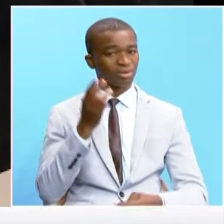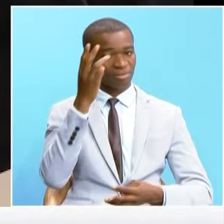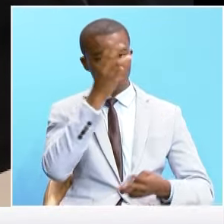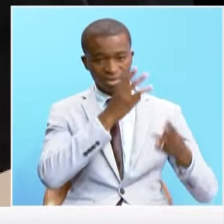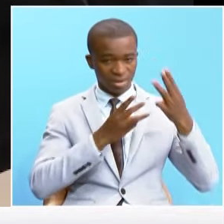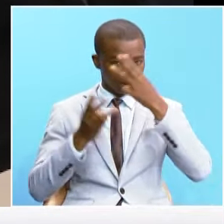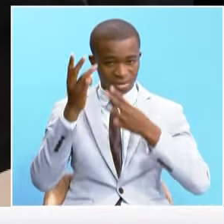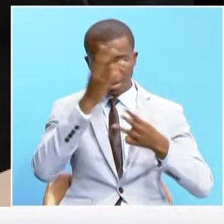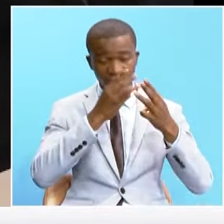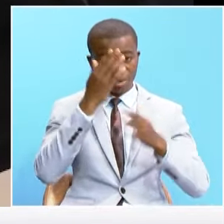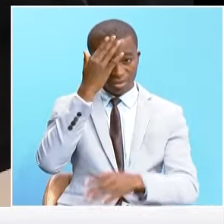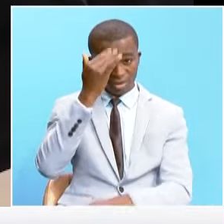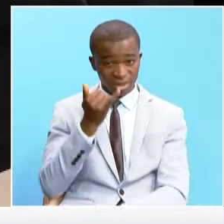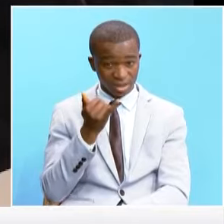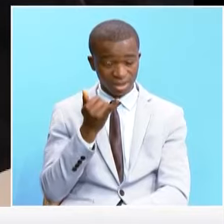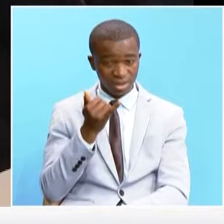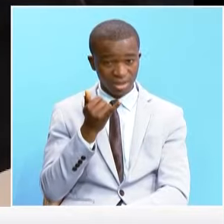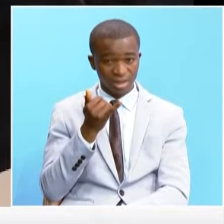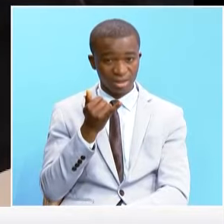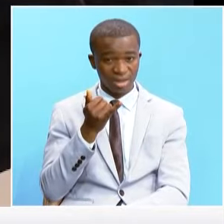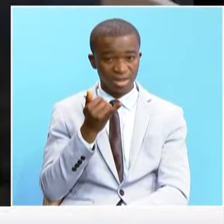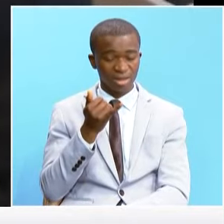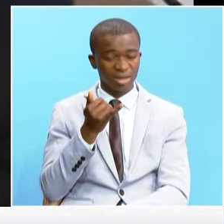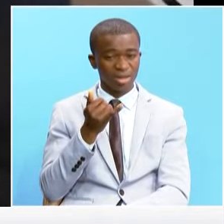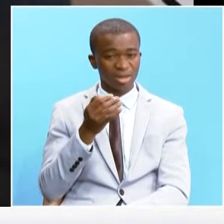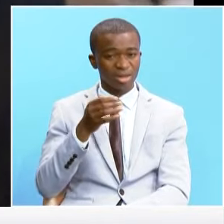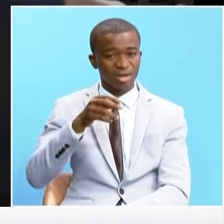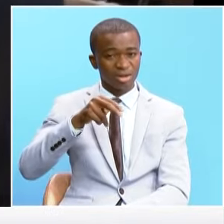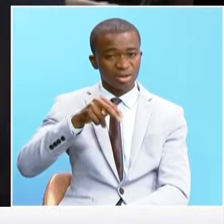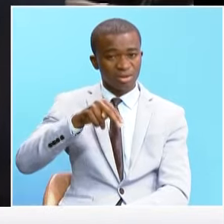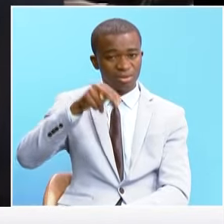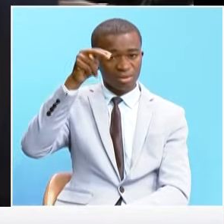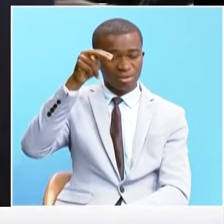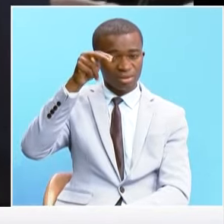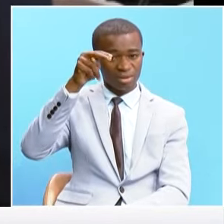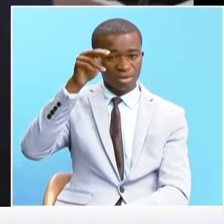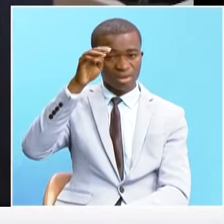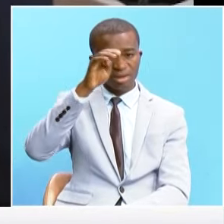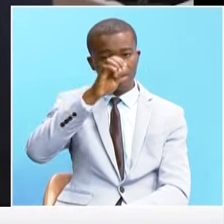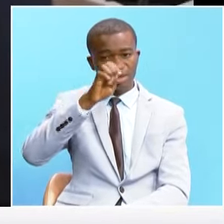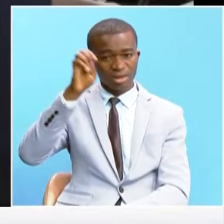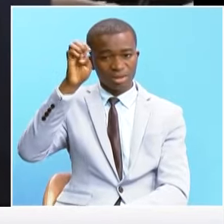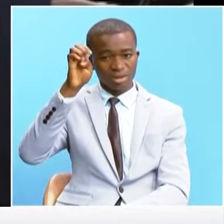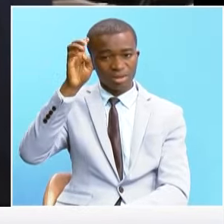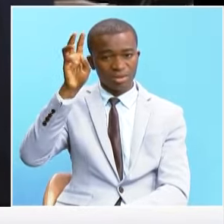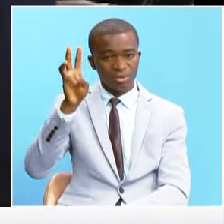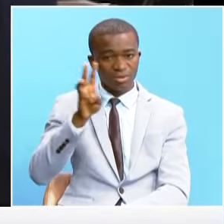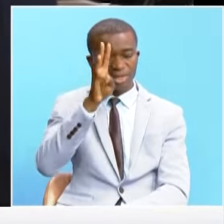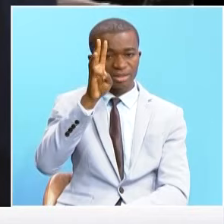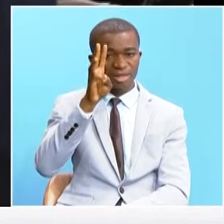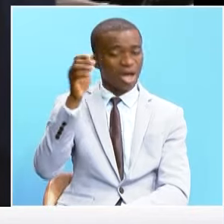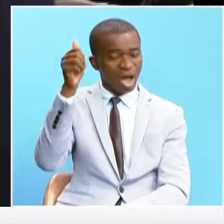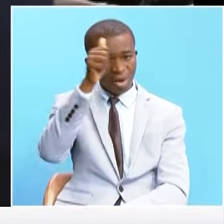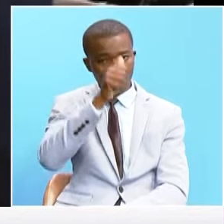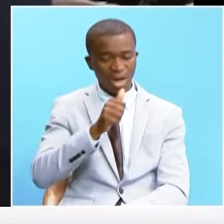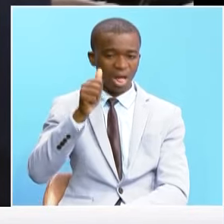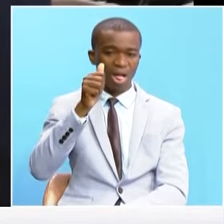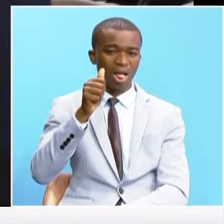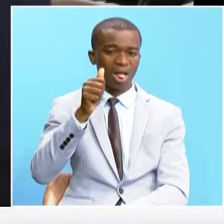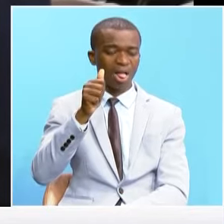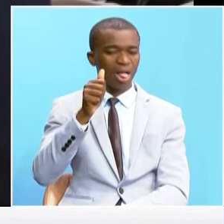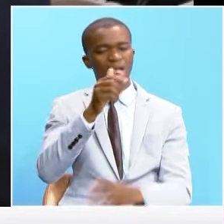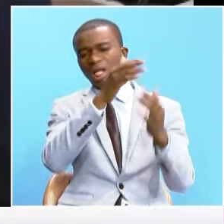North, West, Central and East Africa is worrisome as it has ramification effect